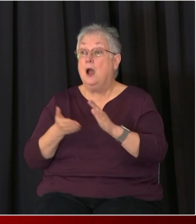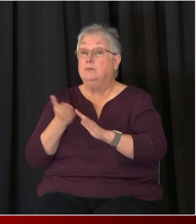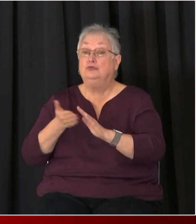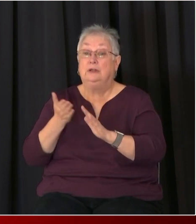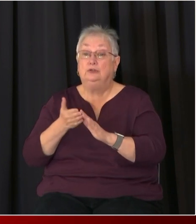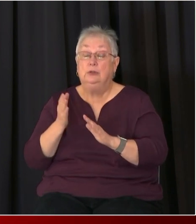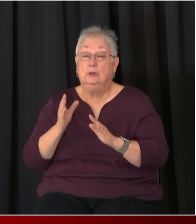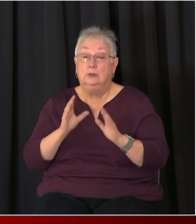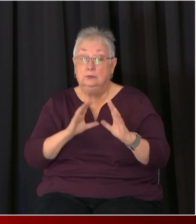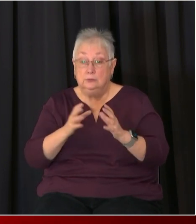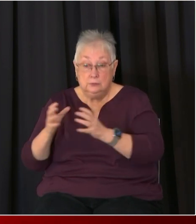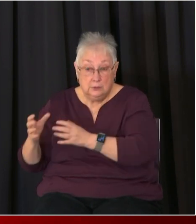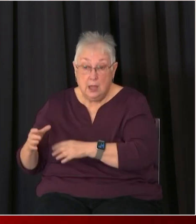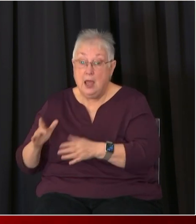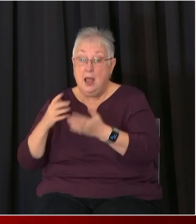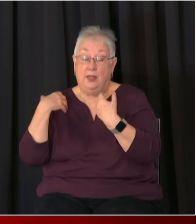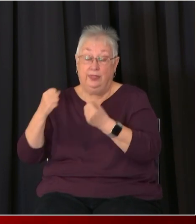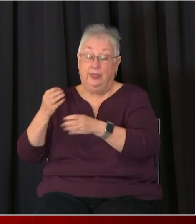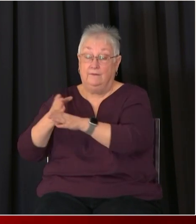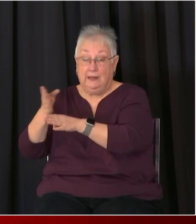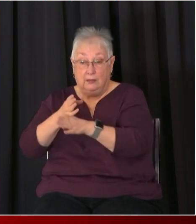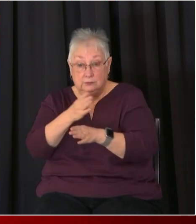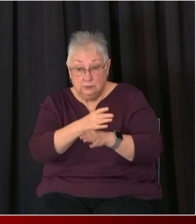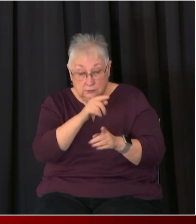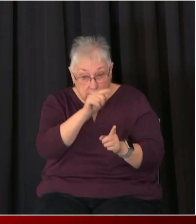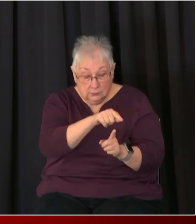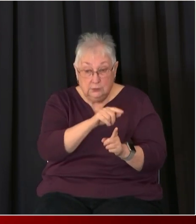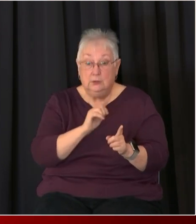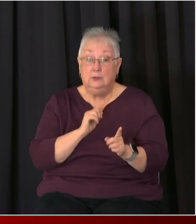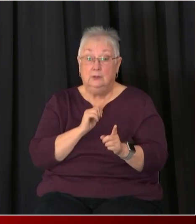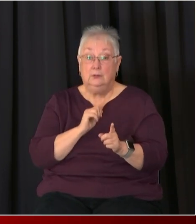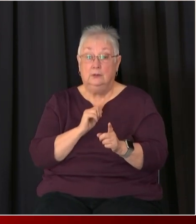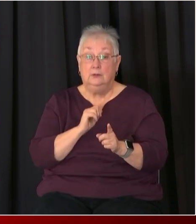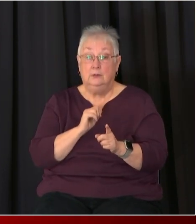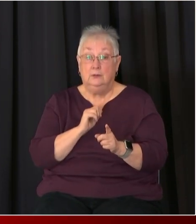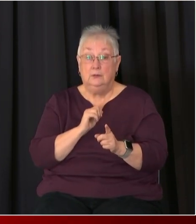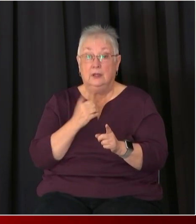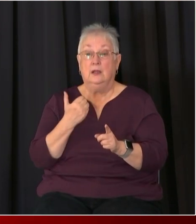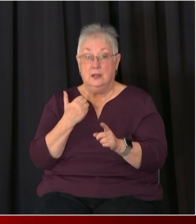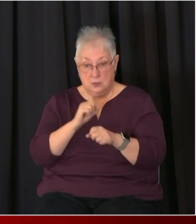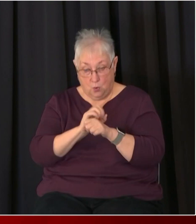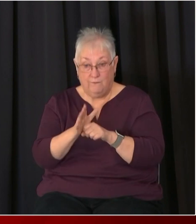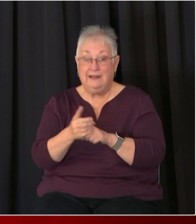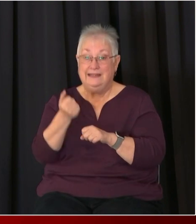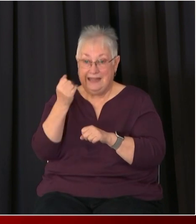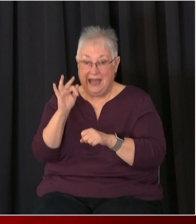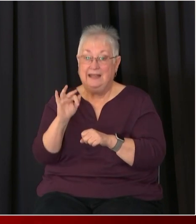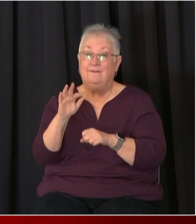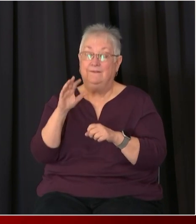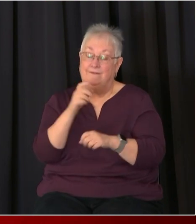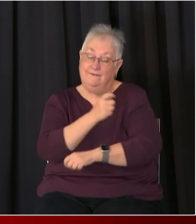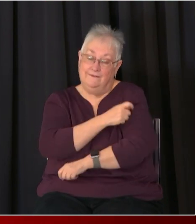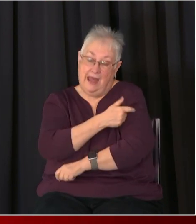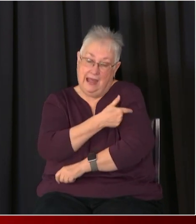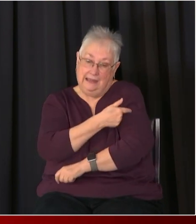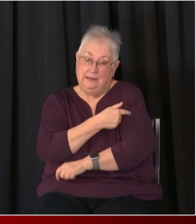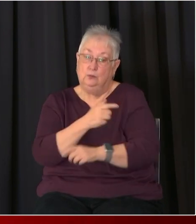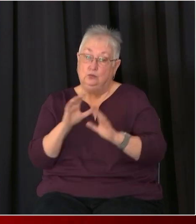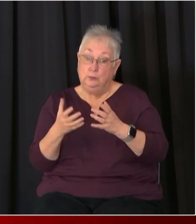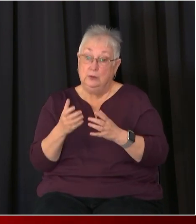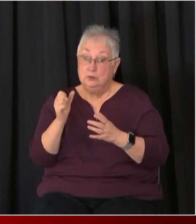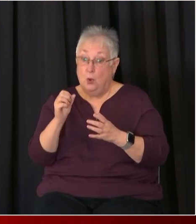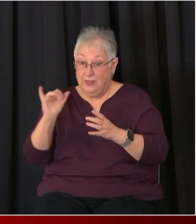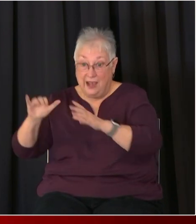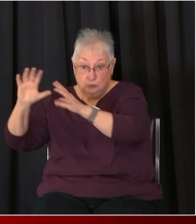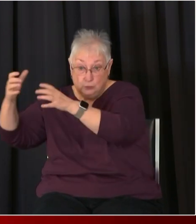medical branch. And that has a COVID-19 vaccine group. And we have a